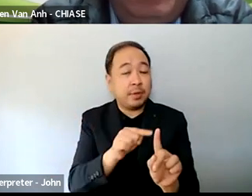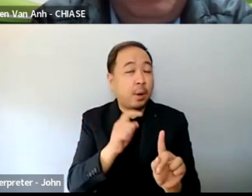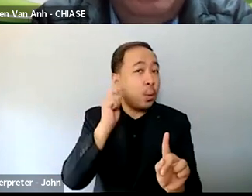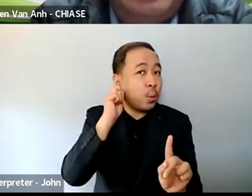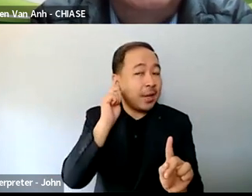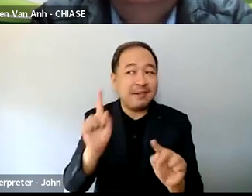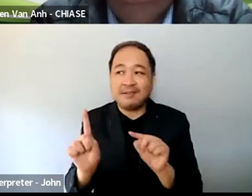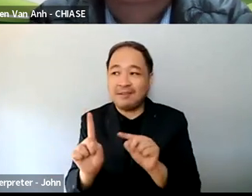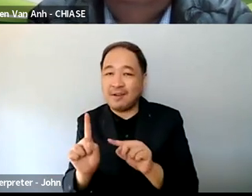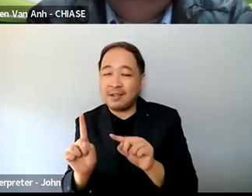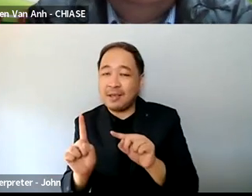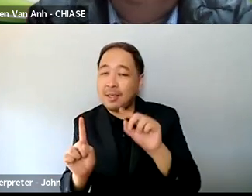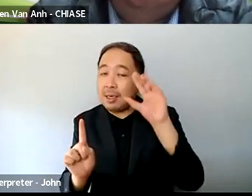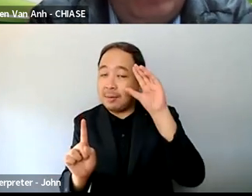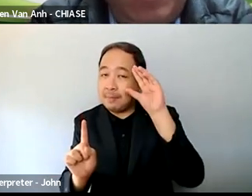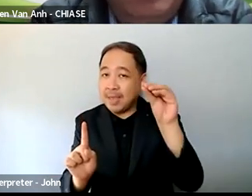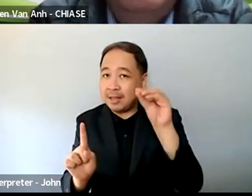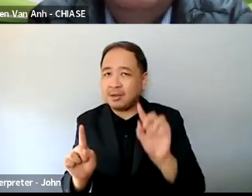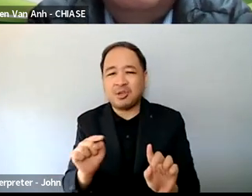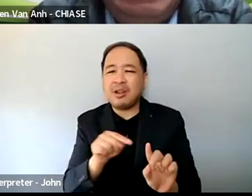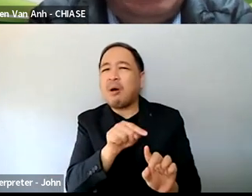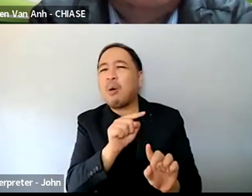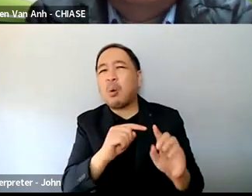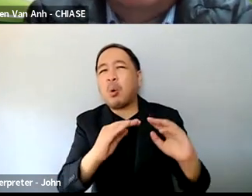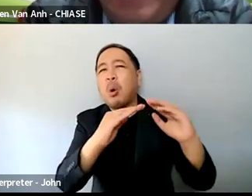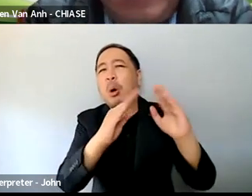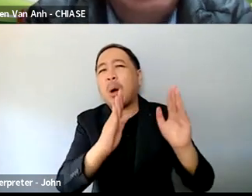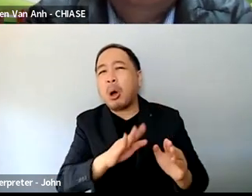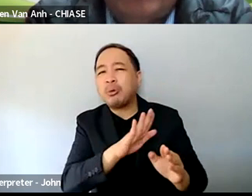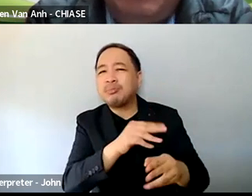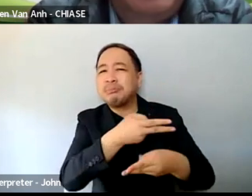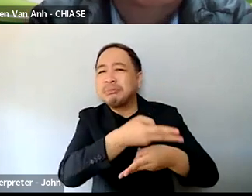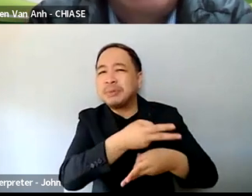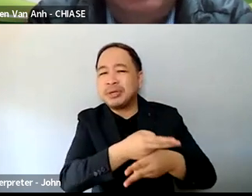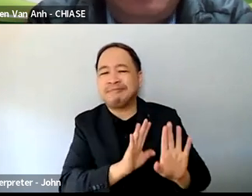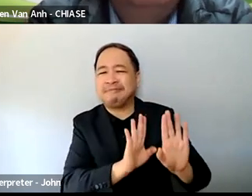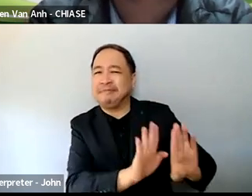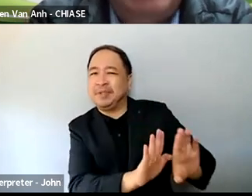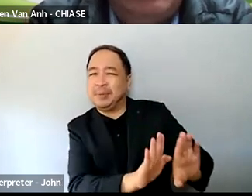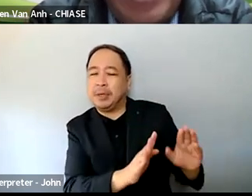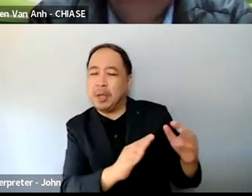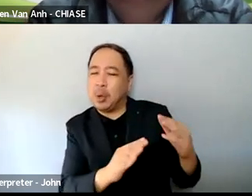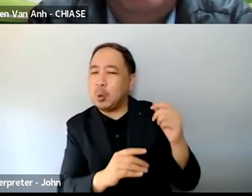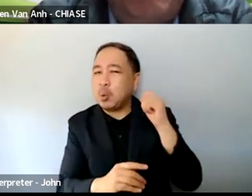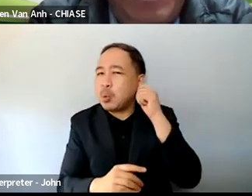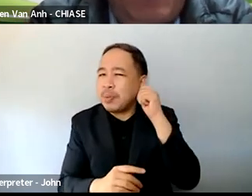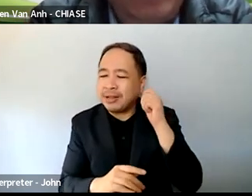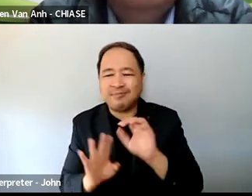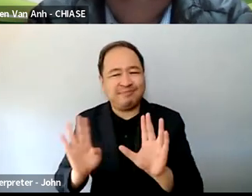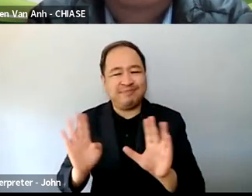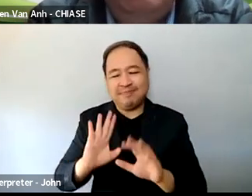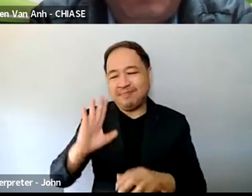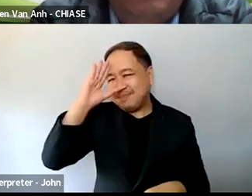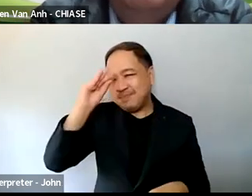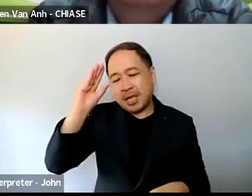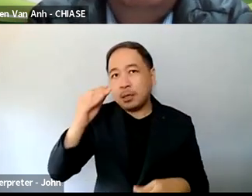of women, and this is not heavy work. Yes, that's what they mention, but actually